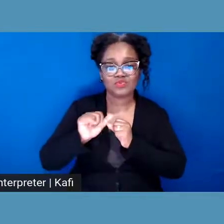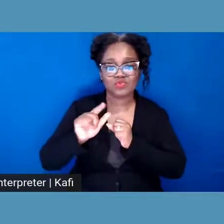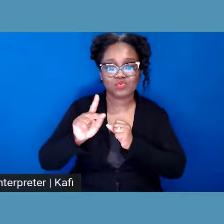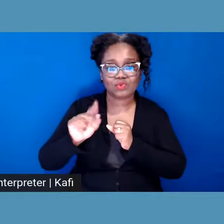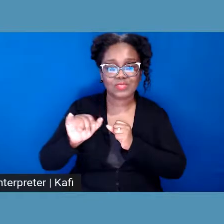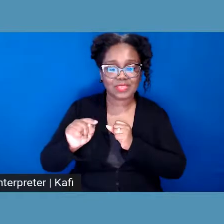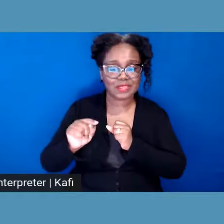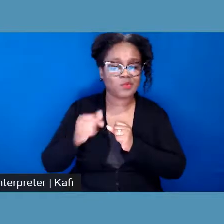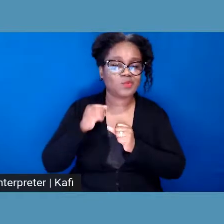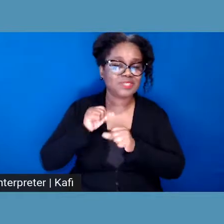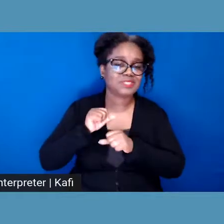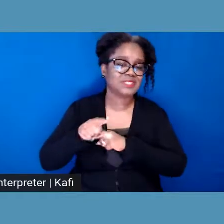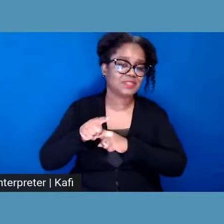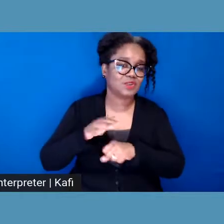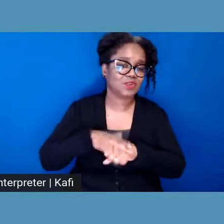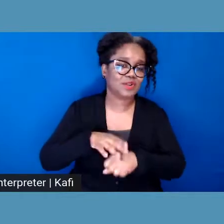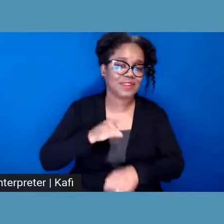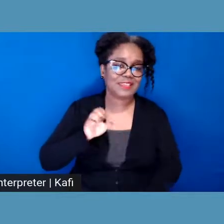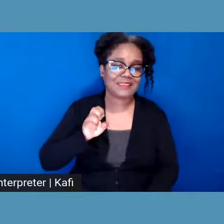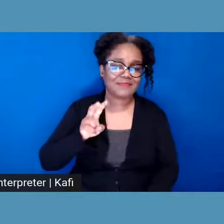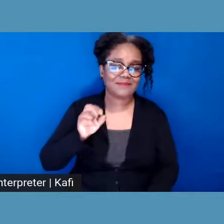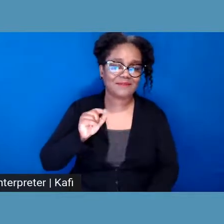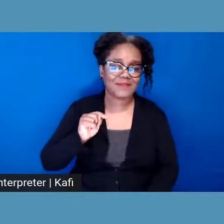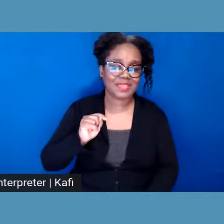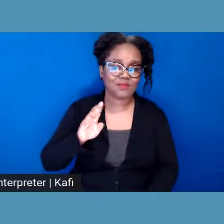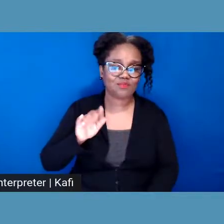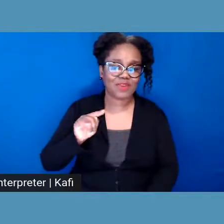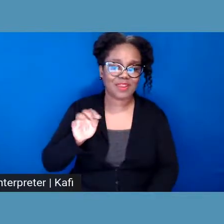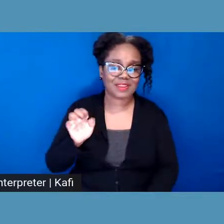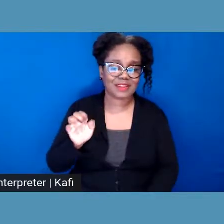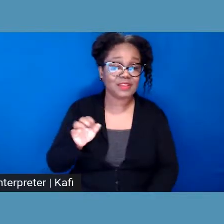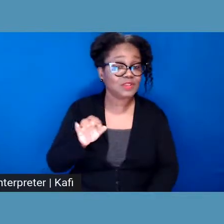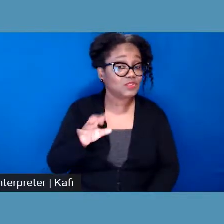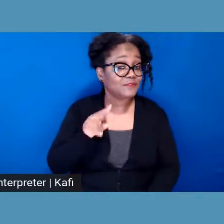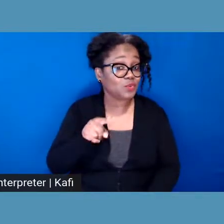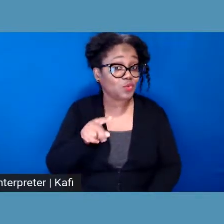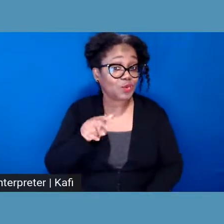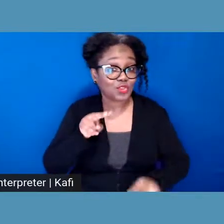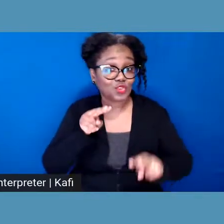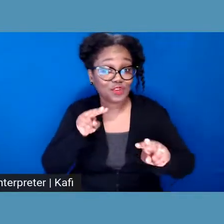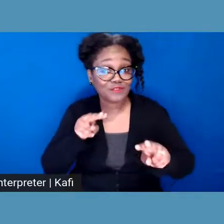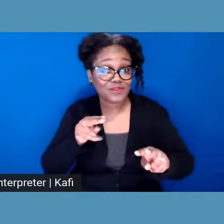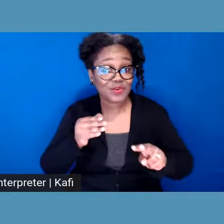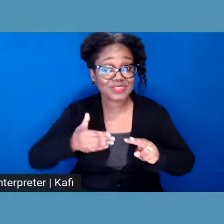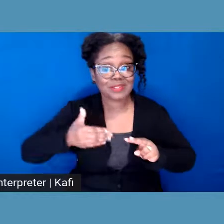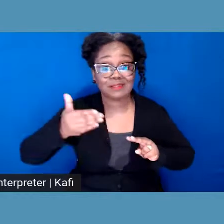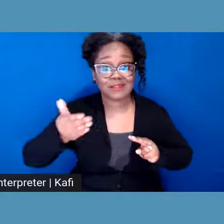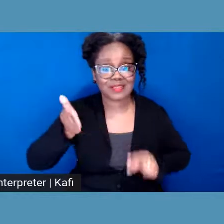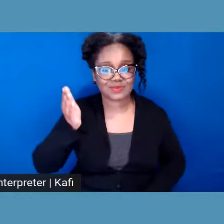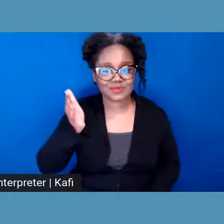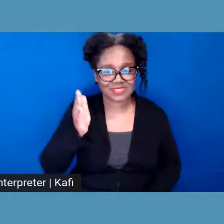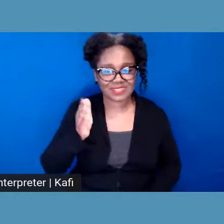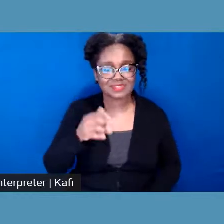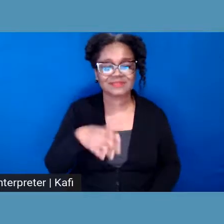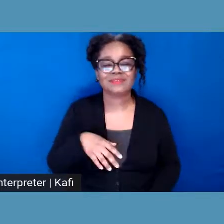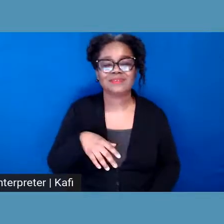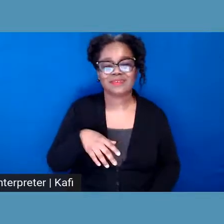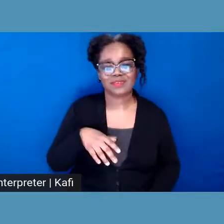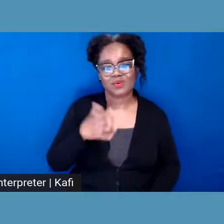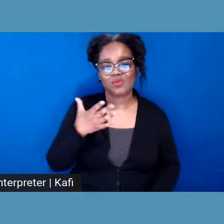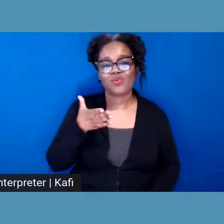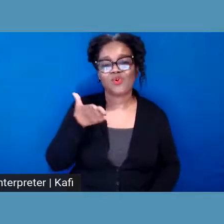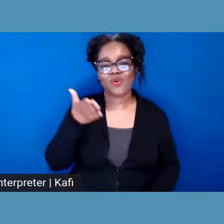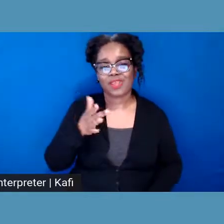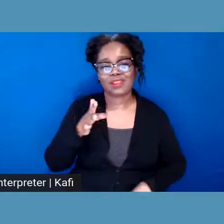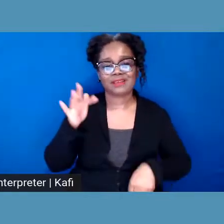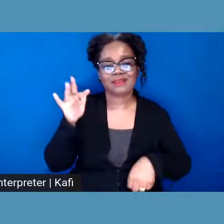looking forward to the next presentation, we recommend you go to that attend page and register and sign up. That will take you through to Eventbrite